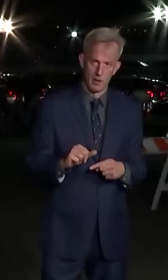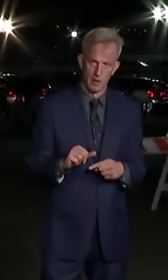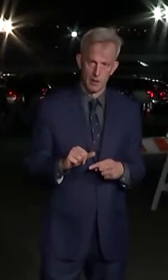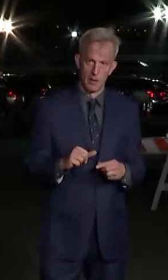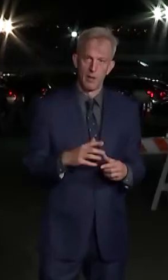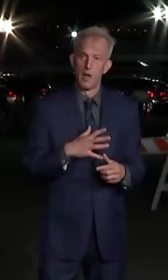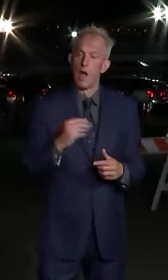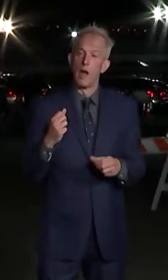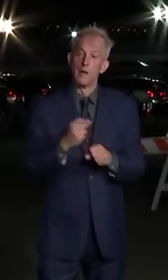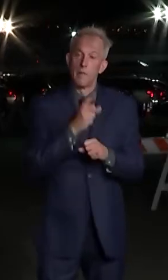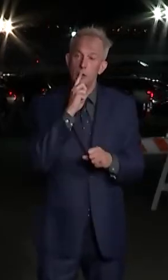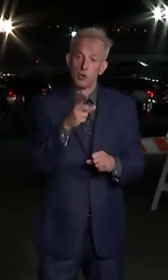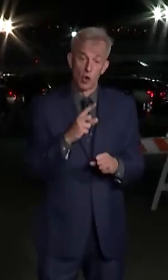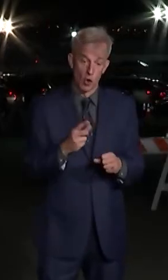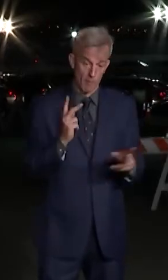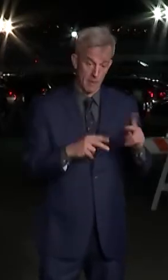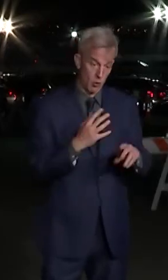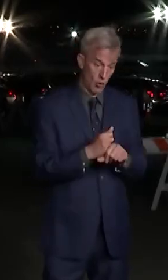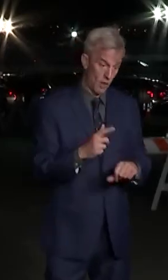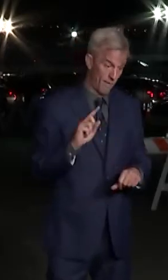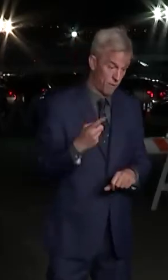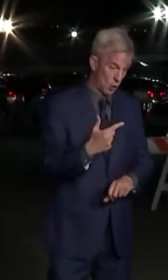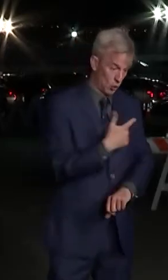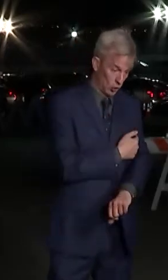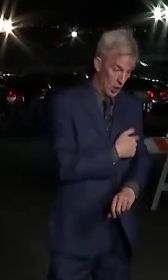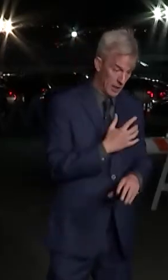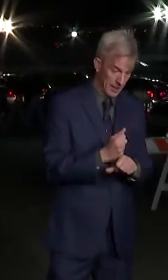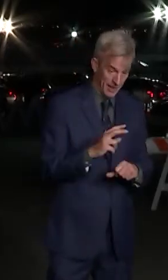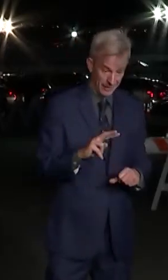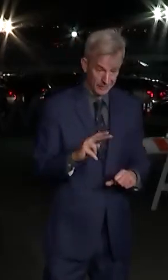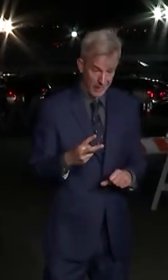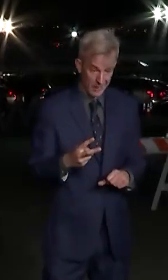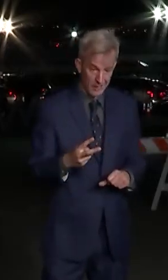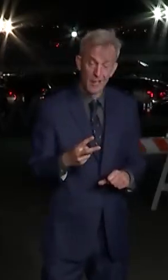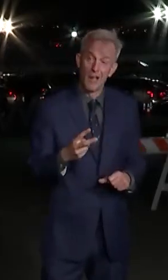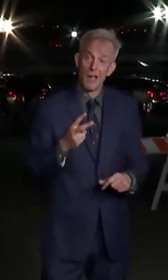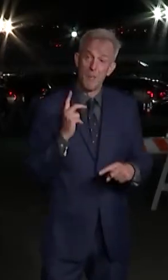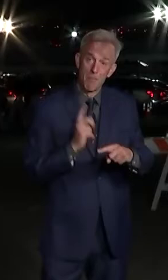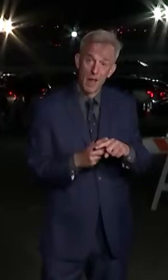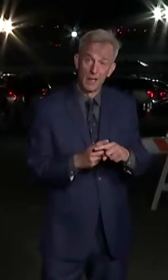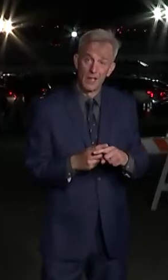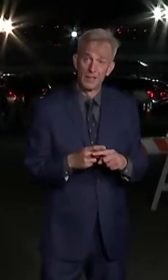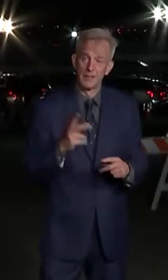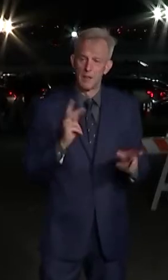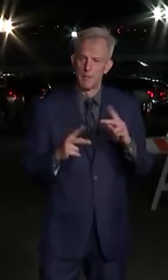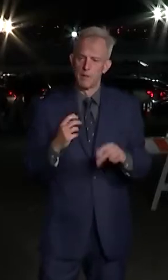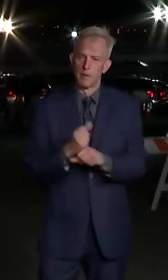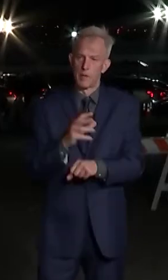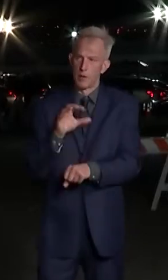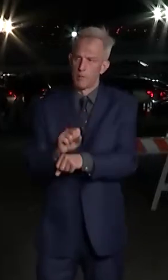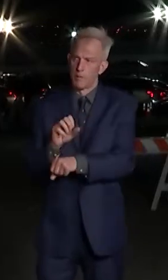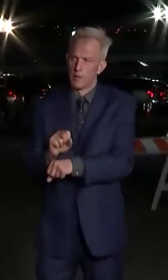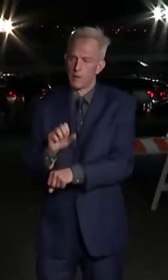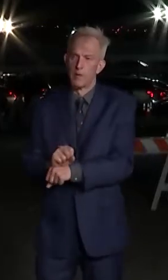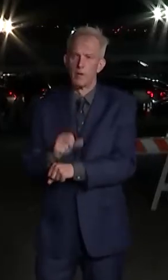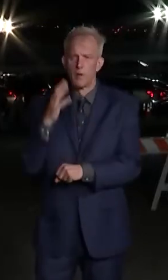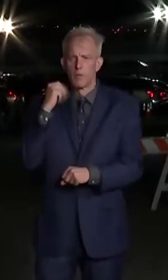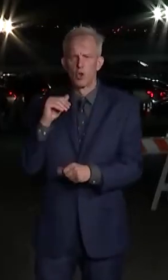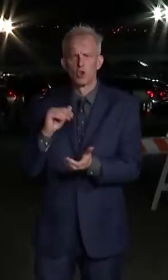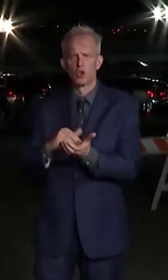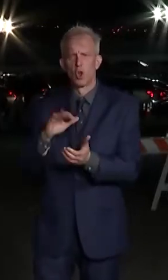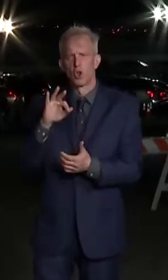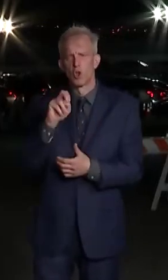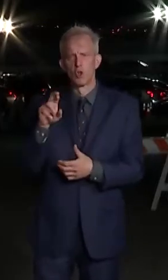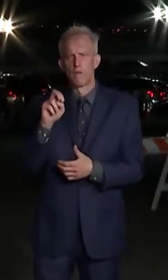shot can get the second one? And it seems like a lot of people are booking appointments, which he feels is surprising given that Dr. Ferrer said earlier this